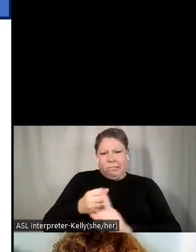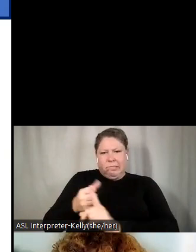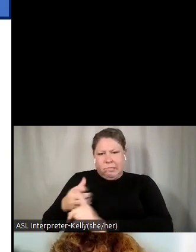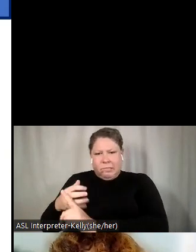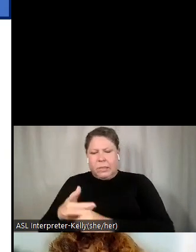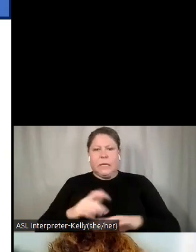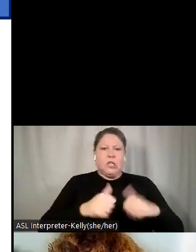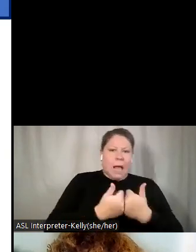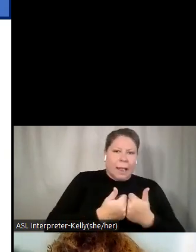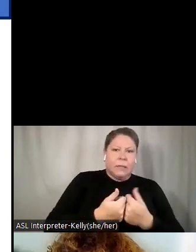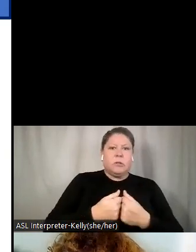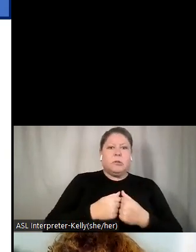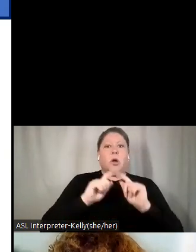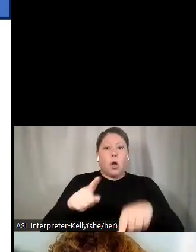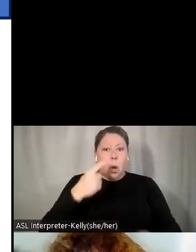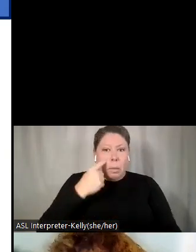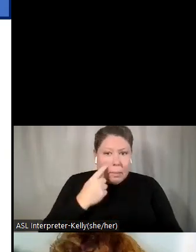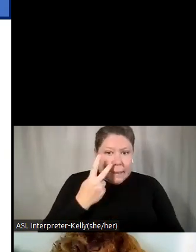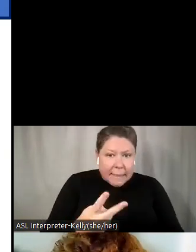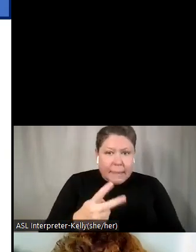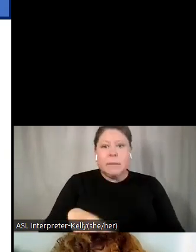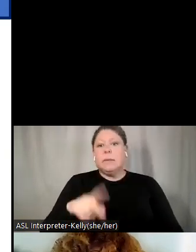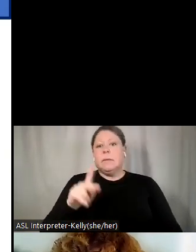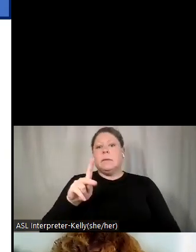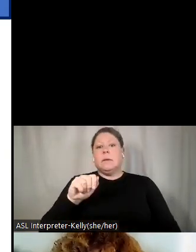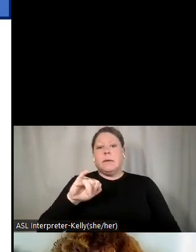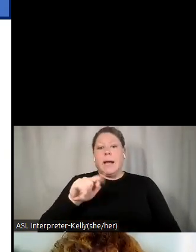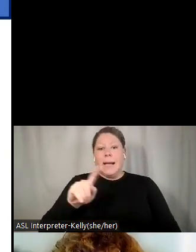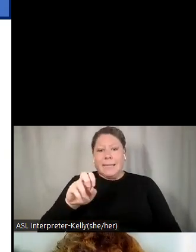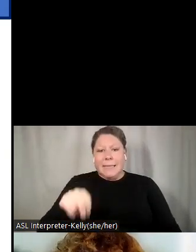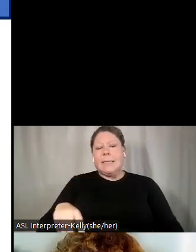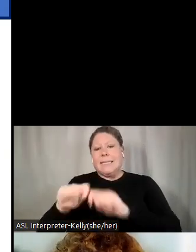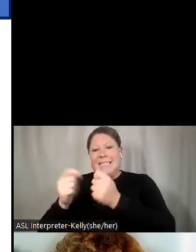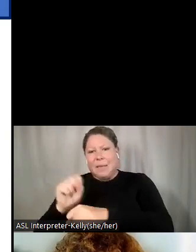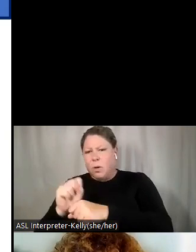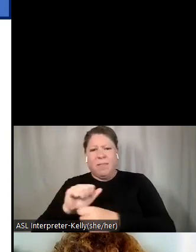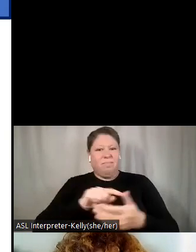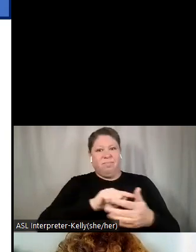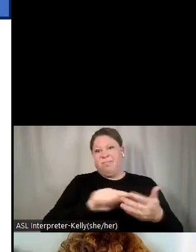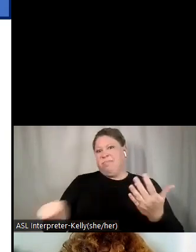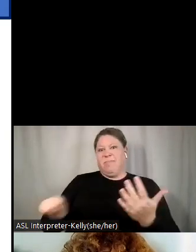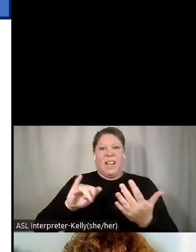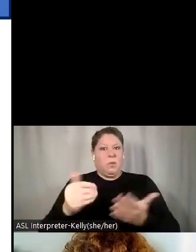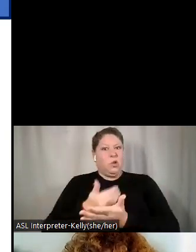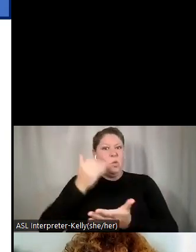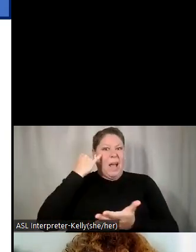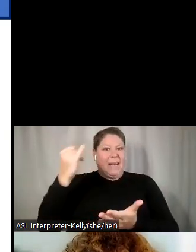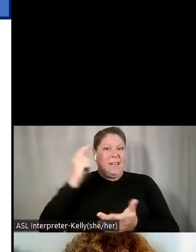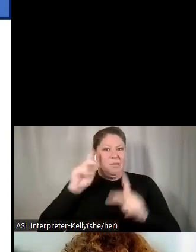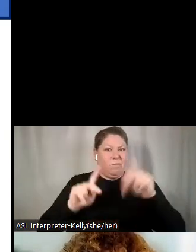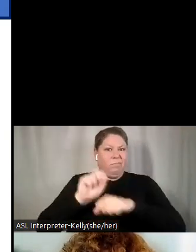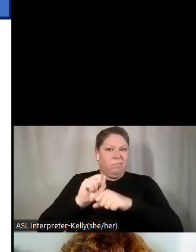and see, Kaizen, teamwork. These were all sort of new ideas to the folks at CDPH. The layer above